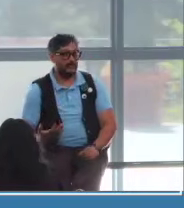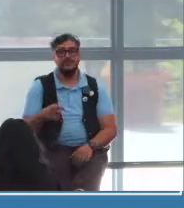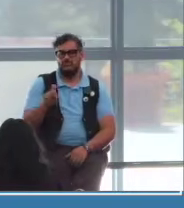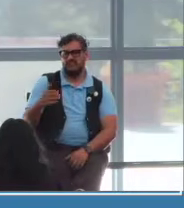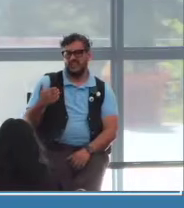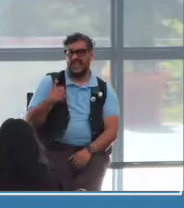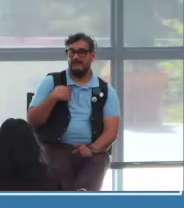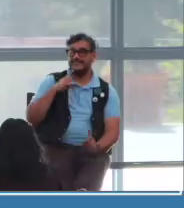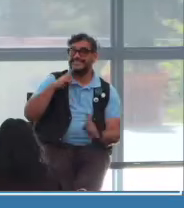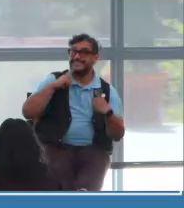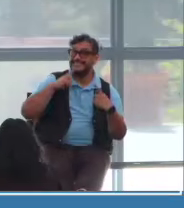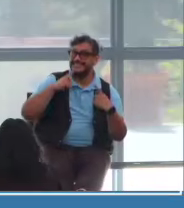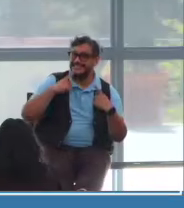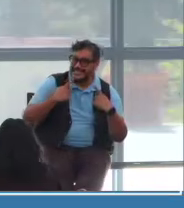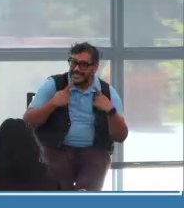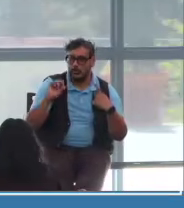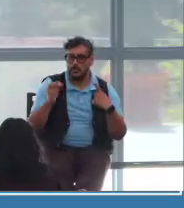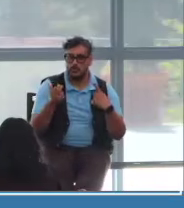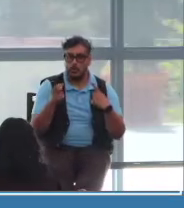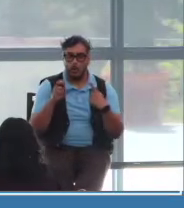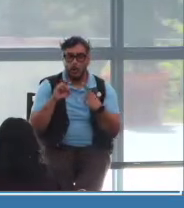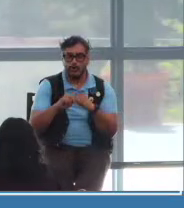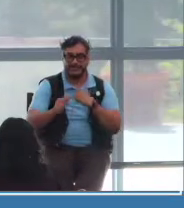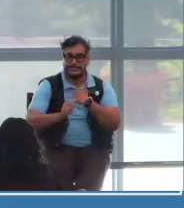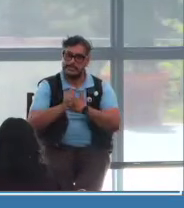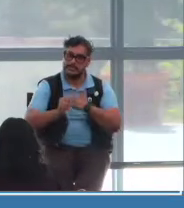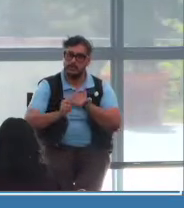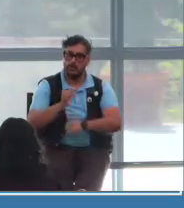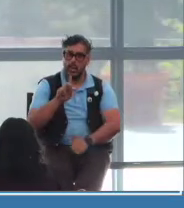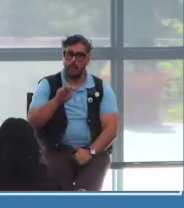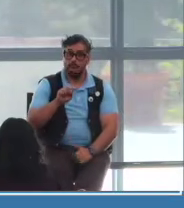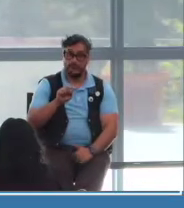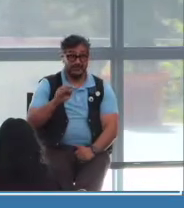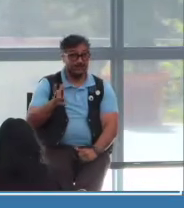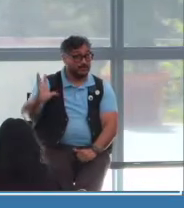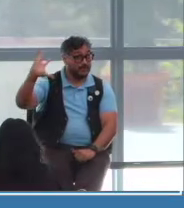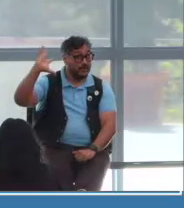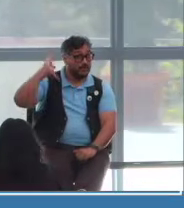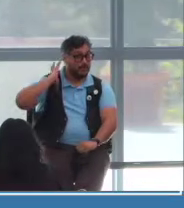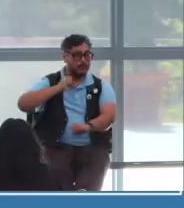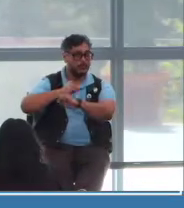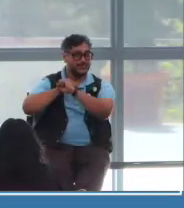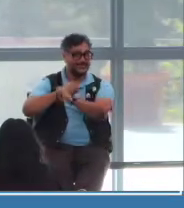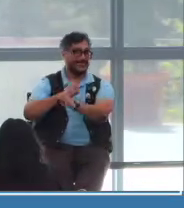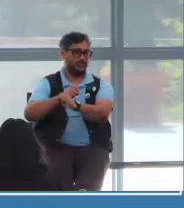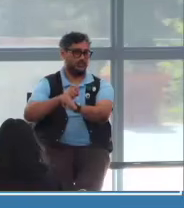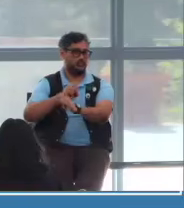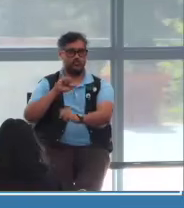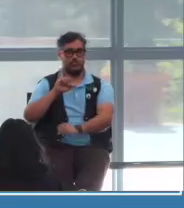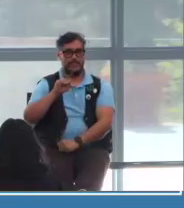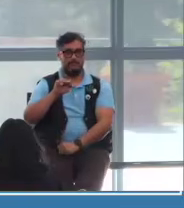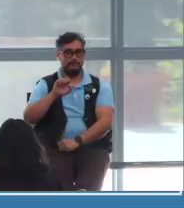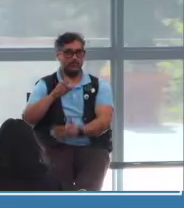to have serious organ-threatening lupus that has been resistant to immune therapies such